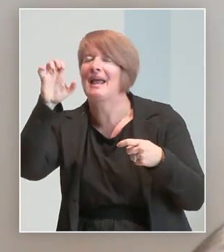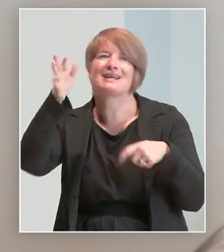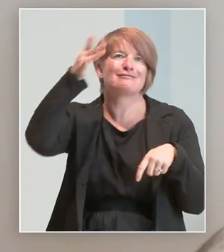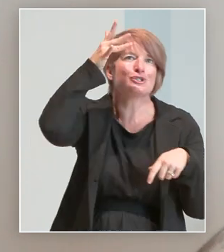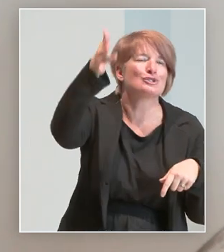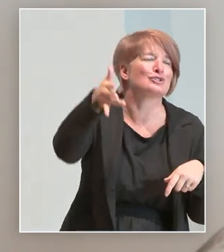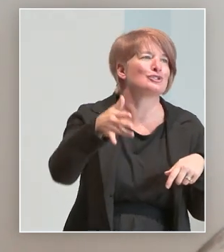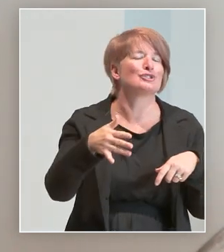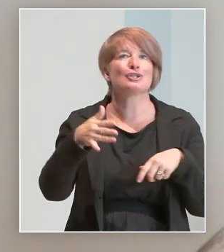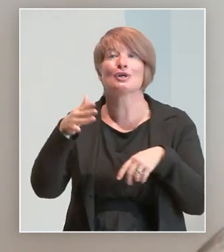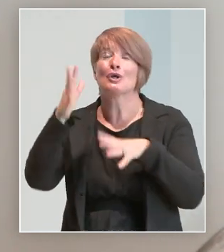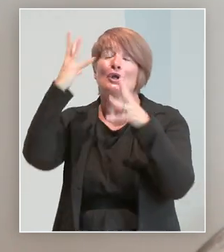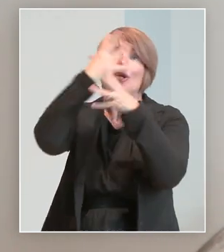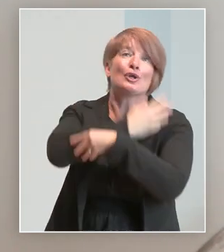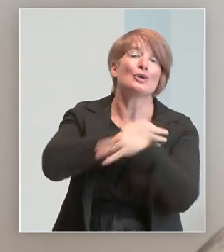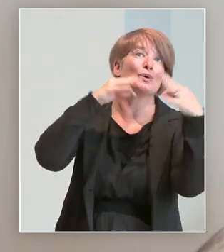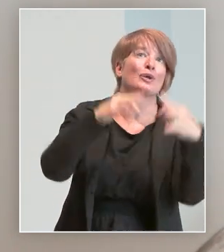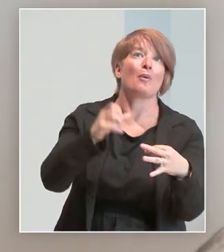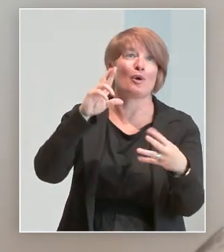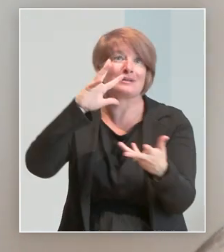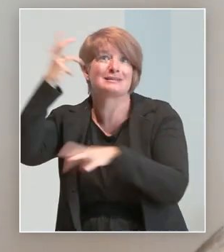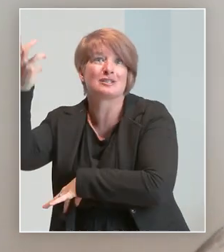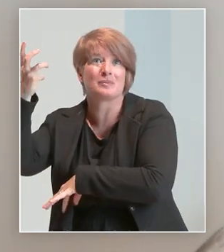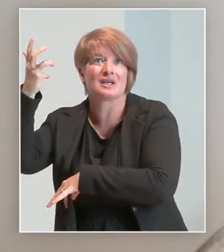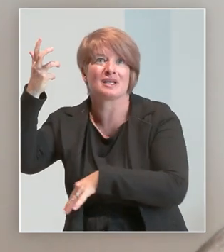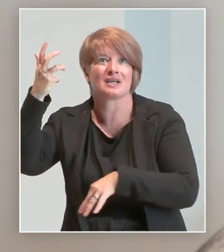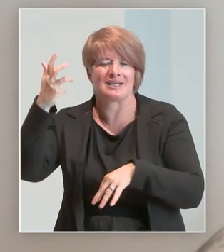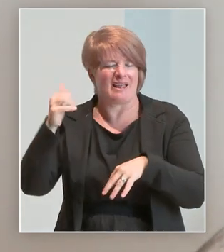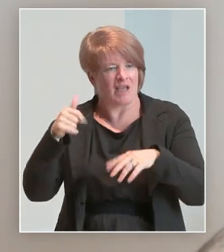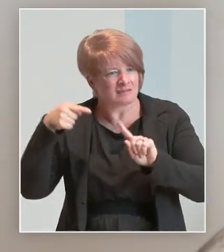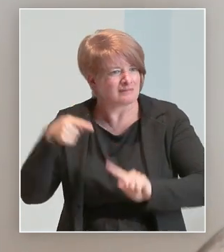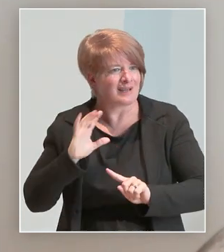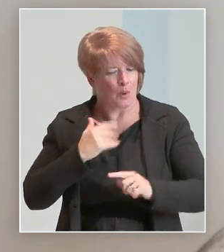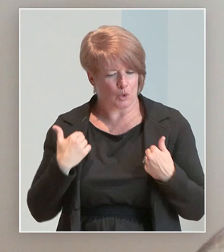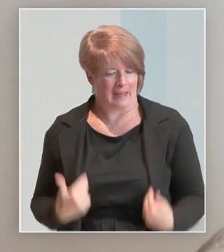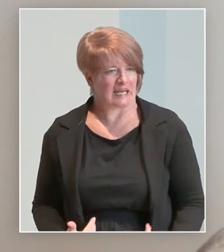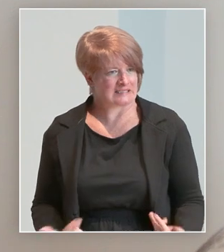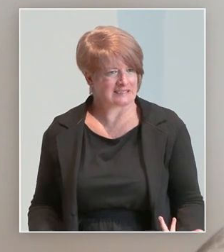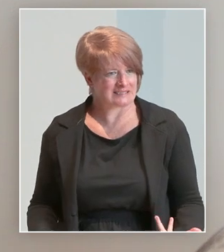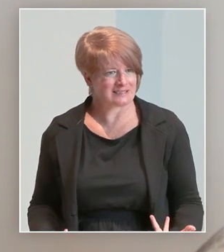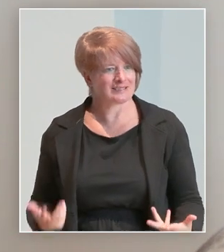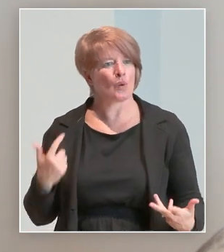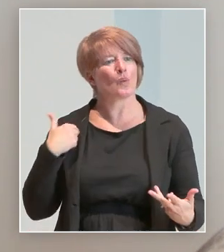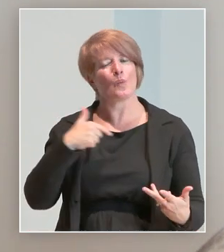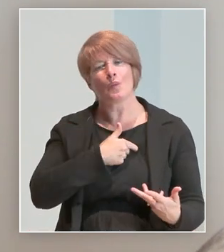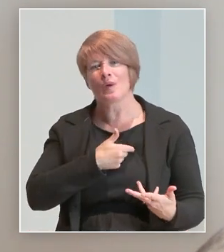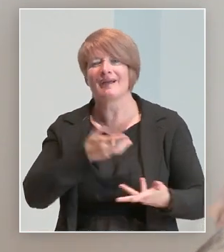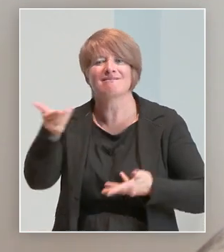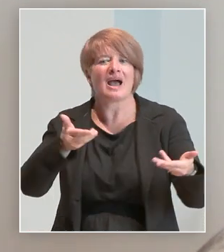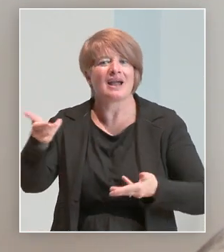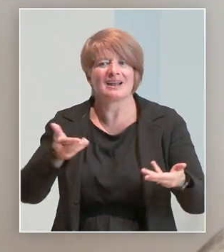whether utopic or dystopic, there's a precise and surgical cut to the root of our humanity. We are being invited to shed